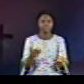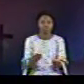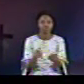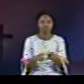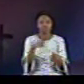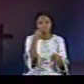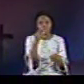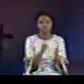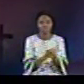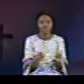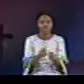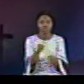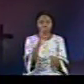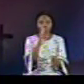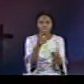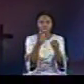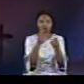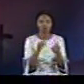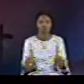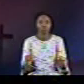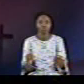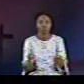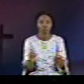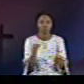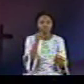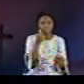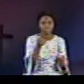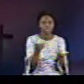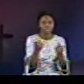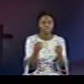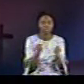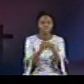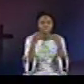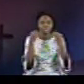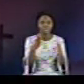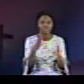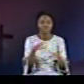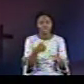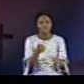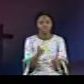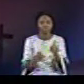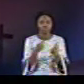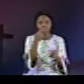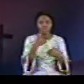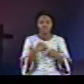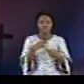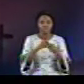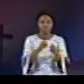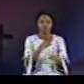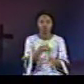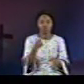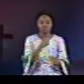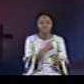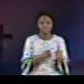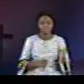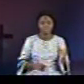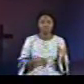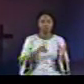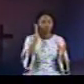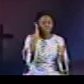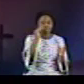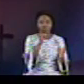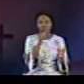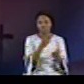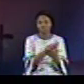tomorrow, come with many others who have problems, and the Lord will not fail to visit them.